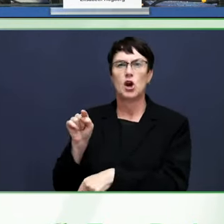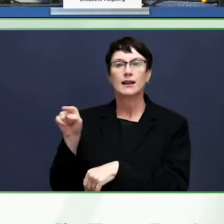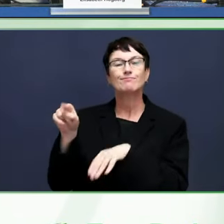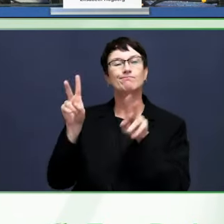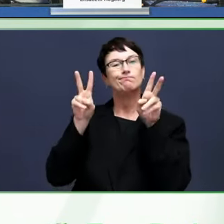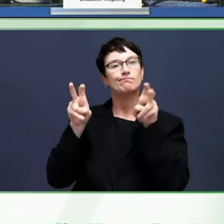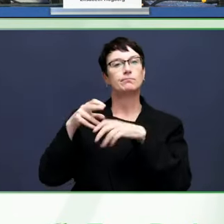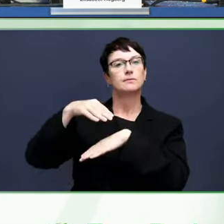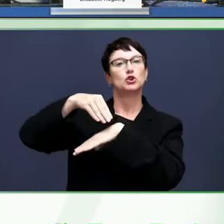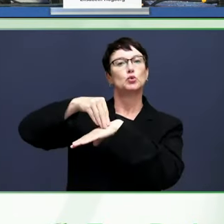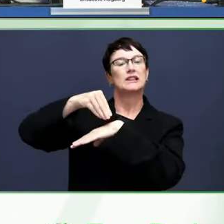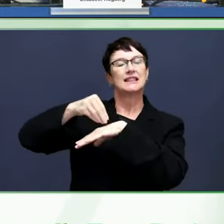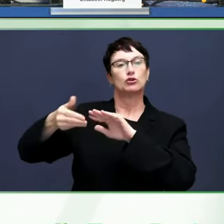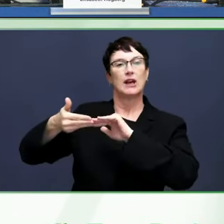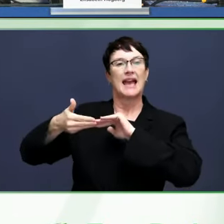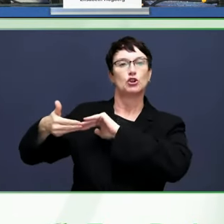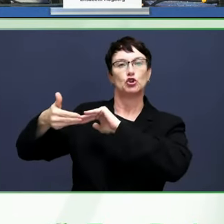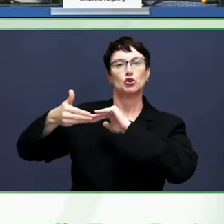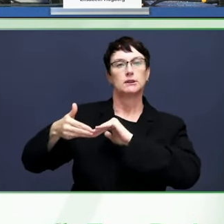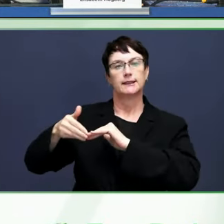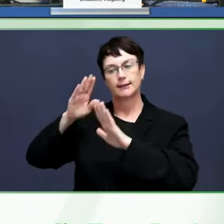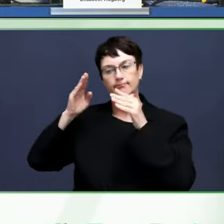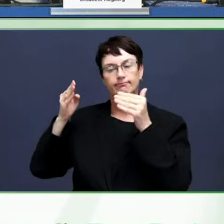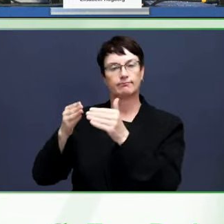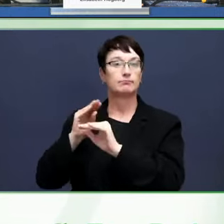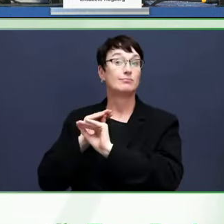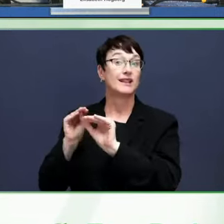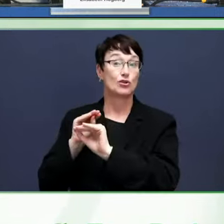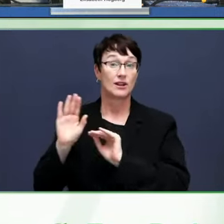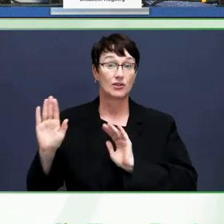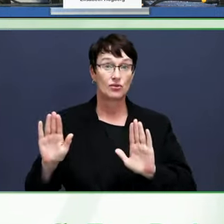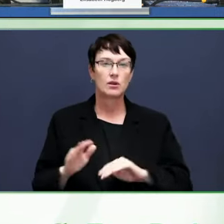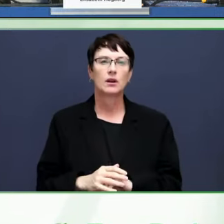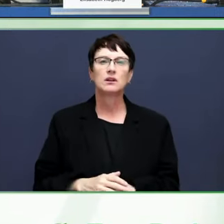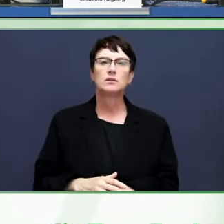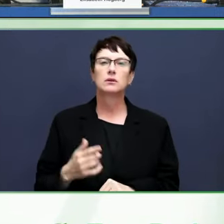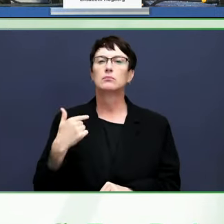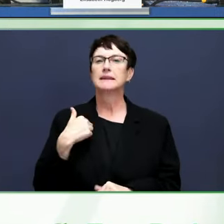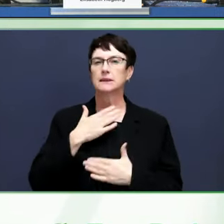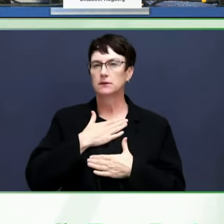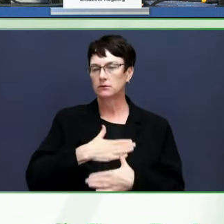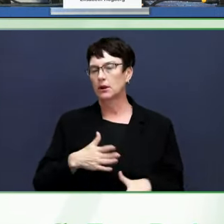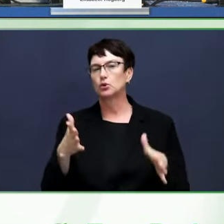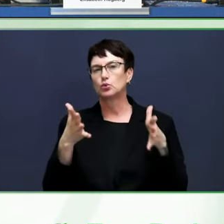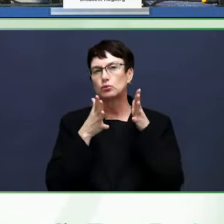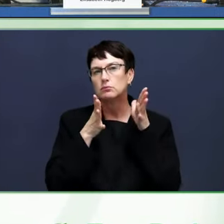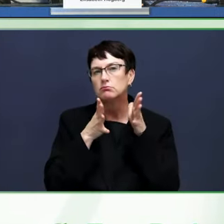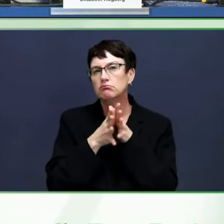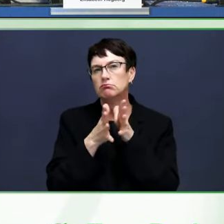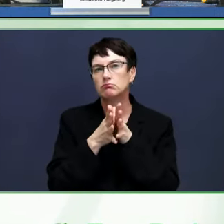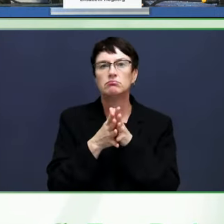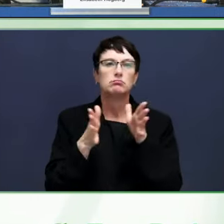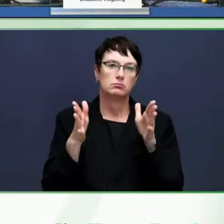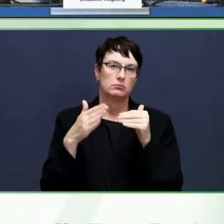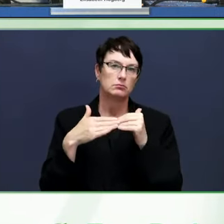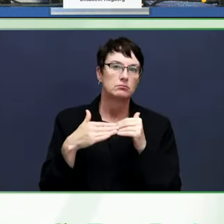with supporting all students in an inclusive way. Next slide there.